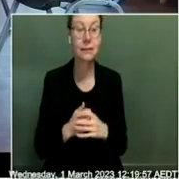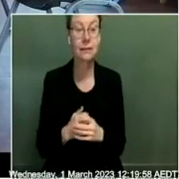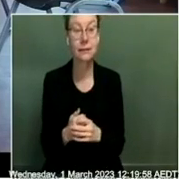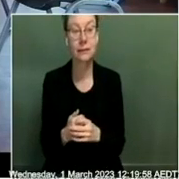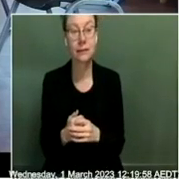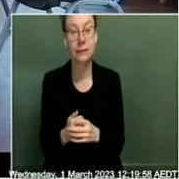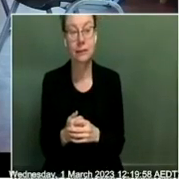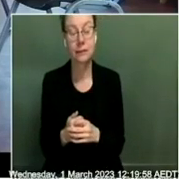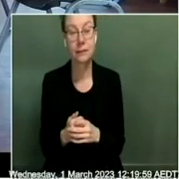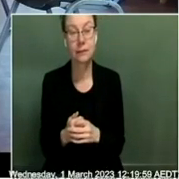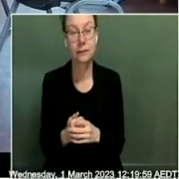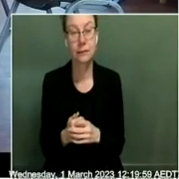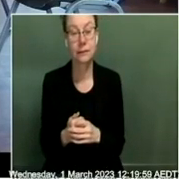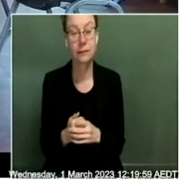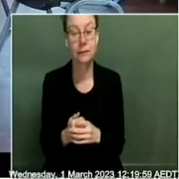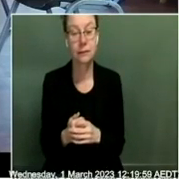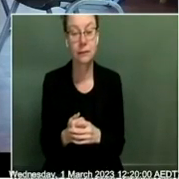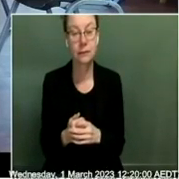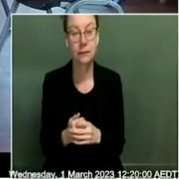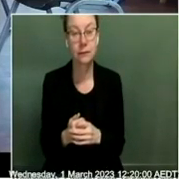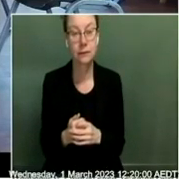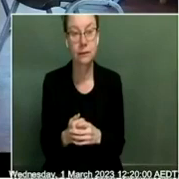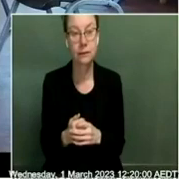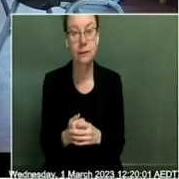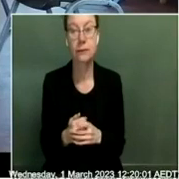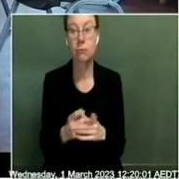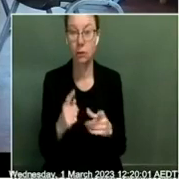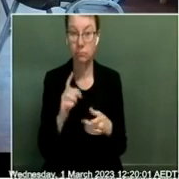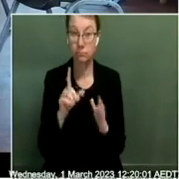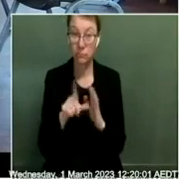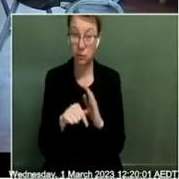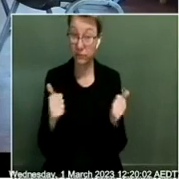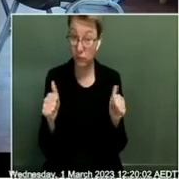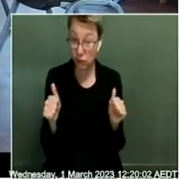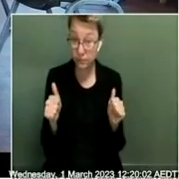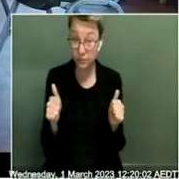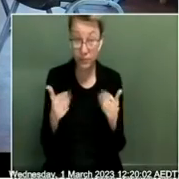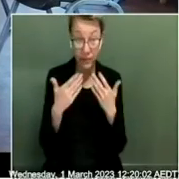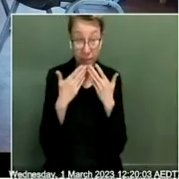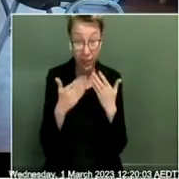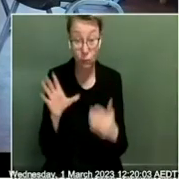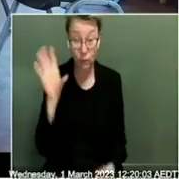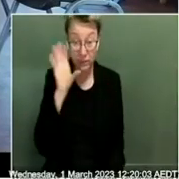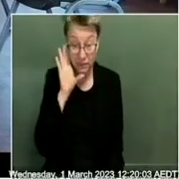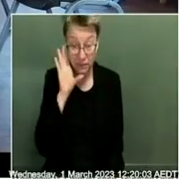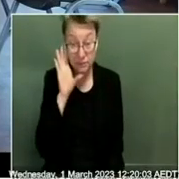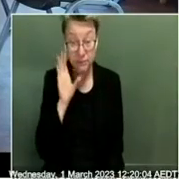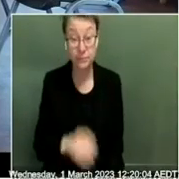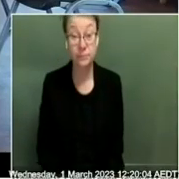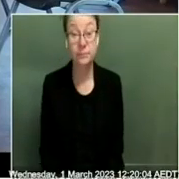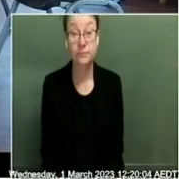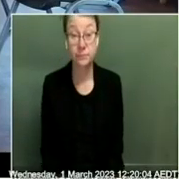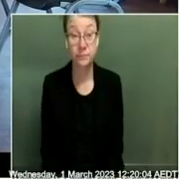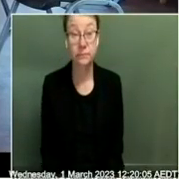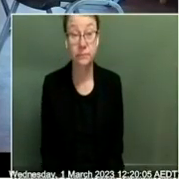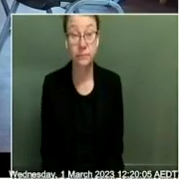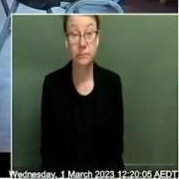And thank you all for listening. Thank you. Given so much. Our